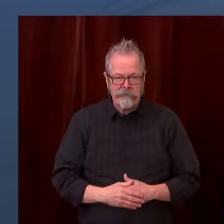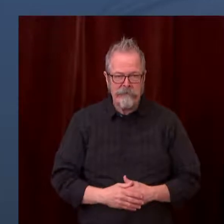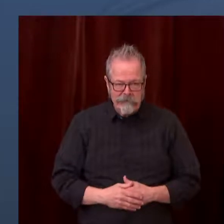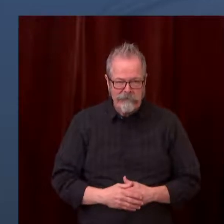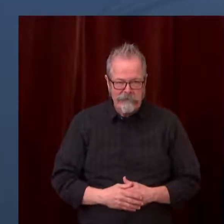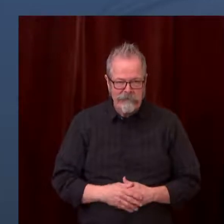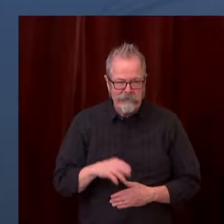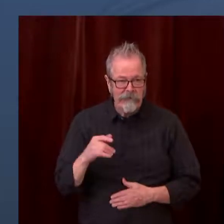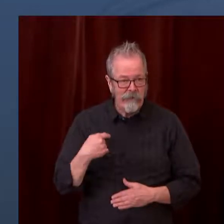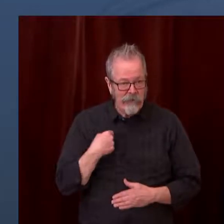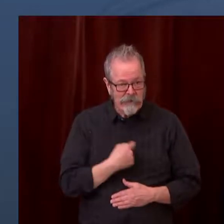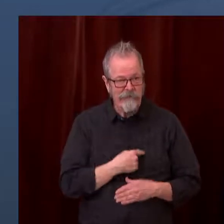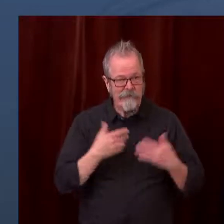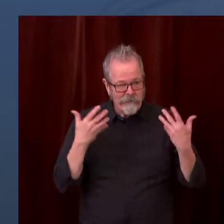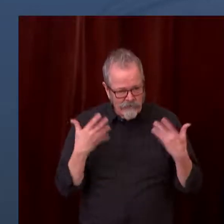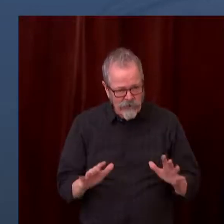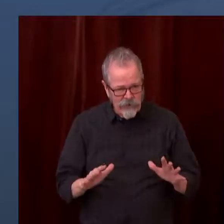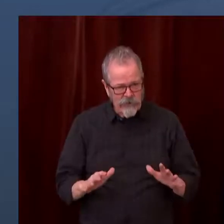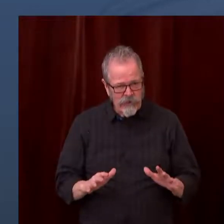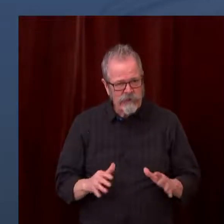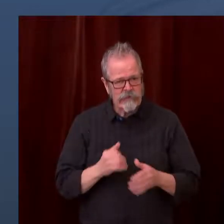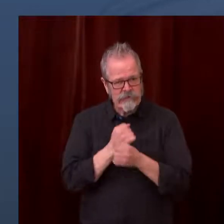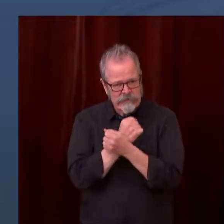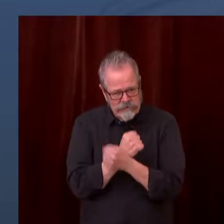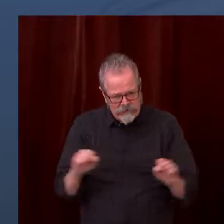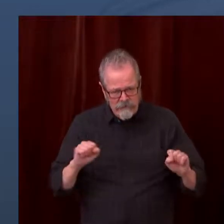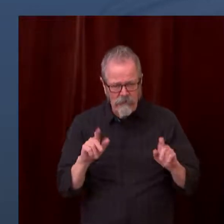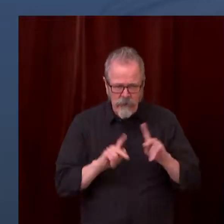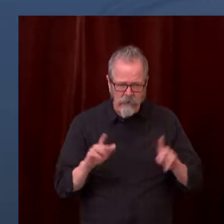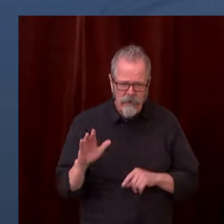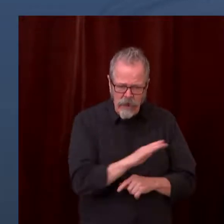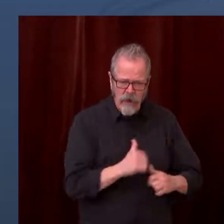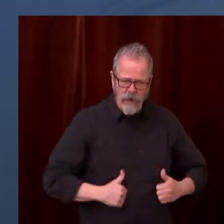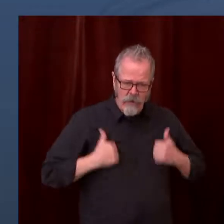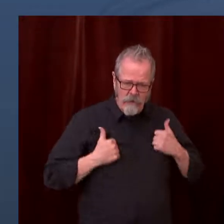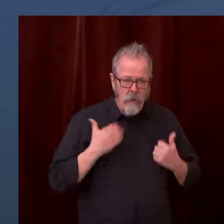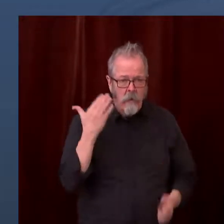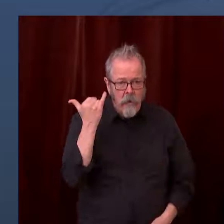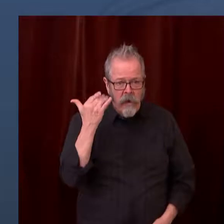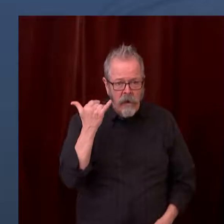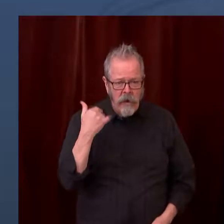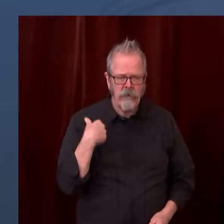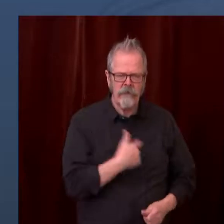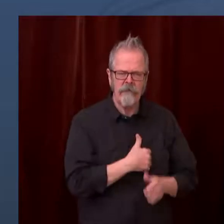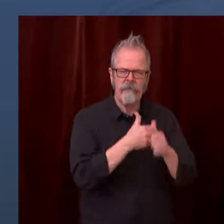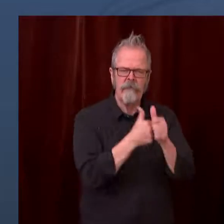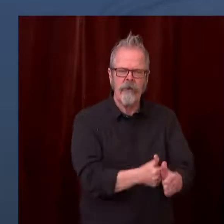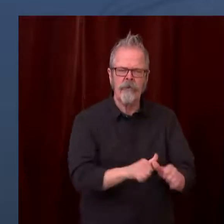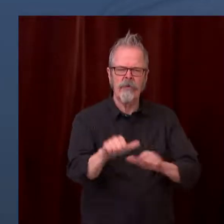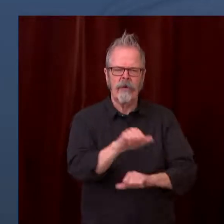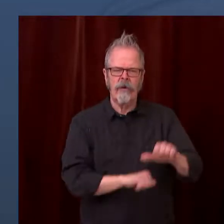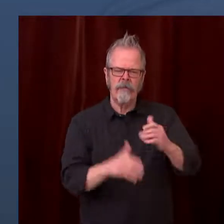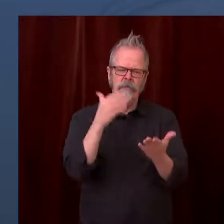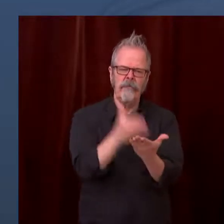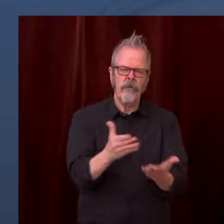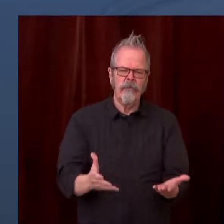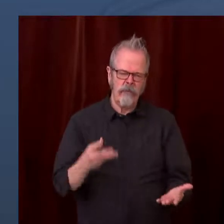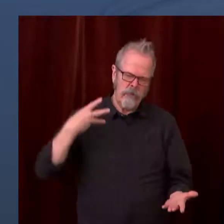following science about what will protect our people, and we will continue to do that. Dr. SHAH, is there anything you'd like to